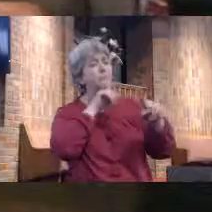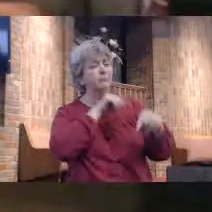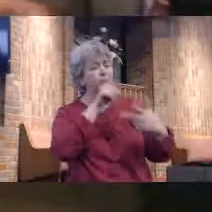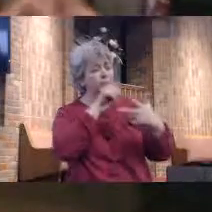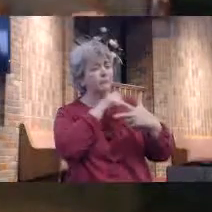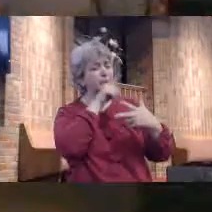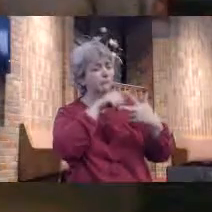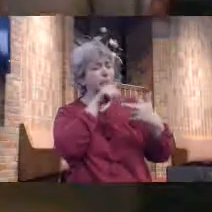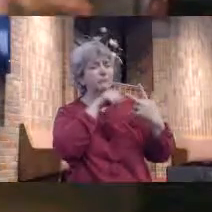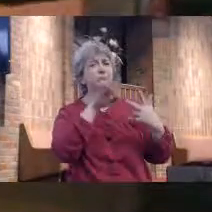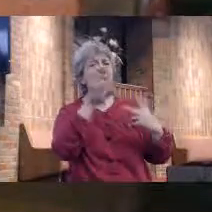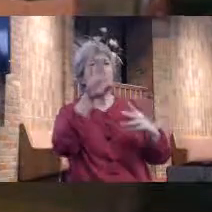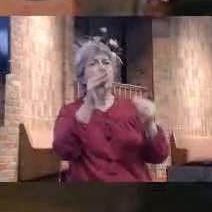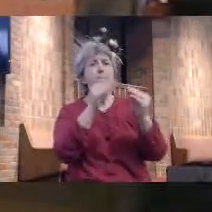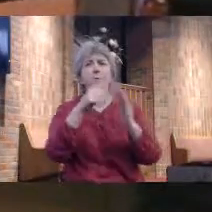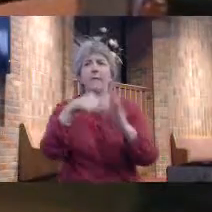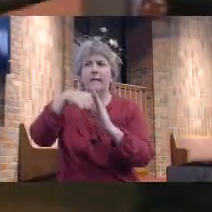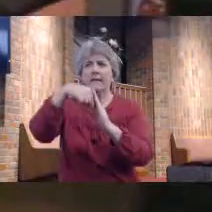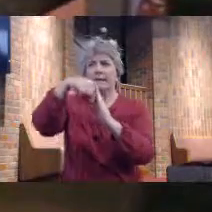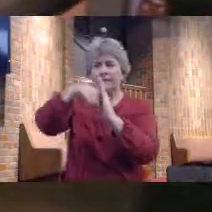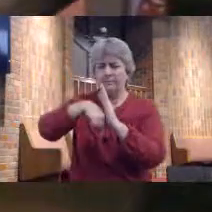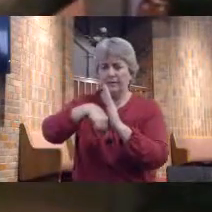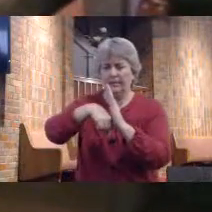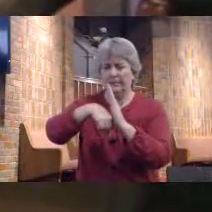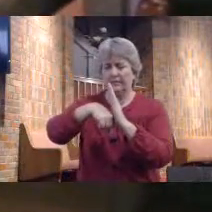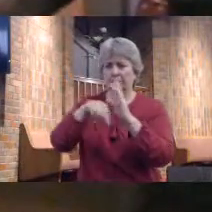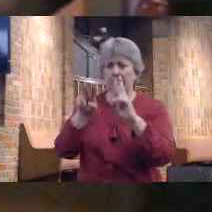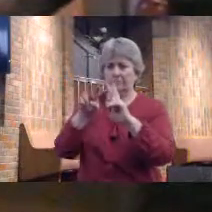we dig down a little deeper, what do we find?